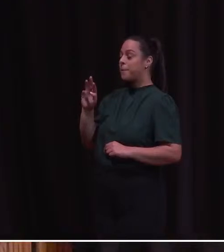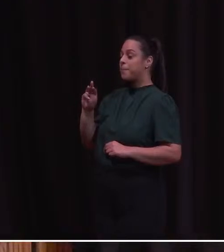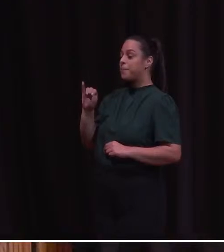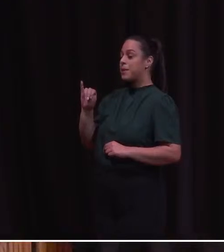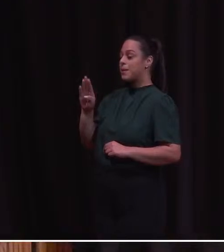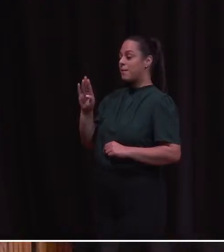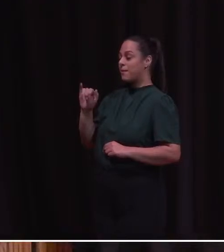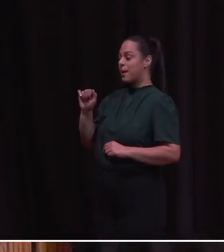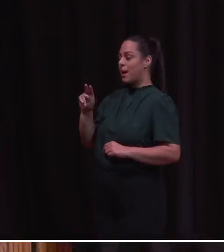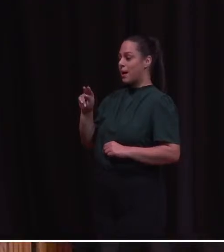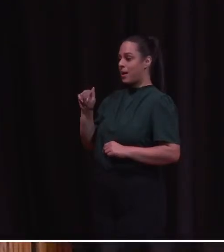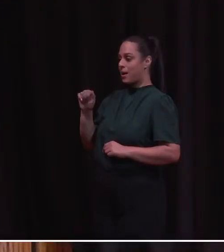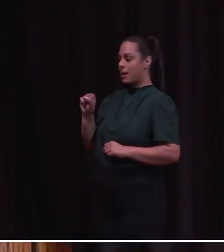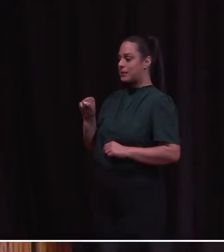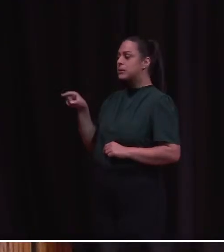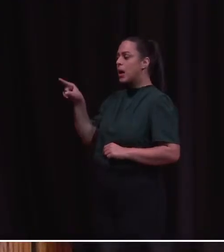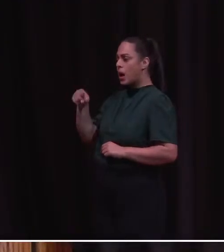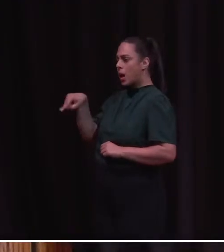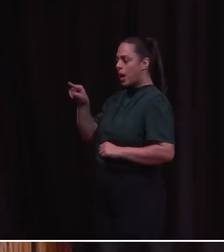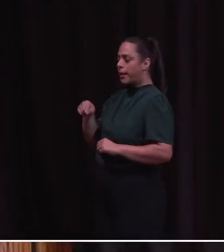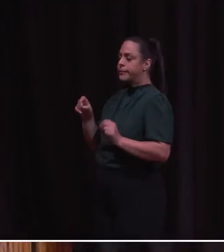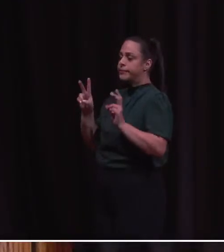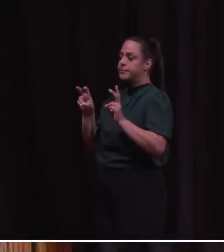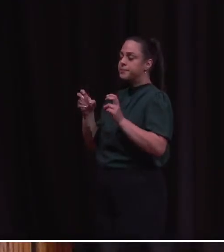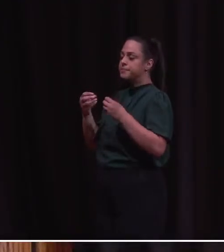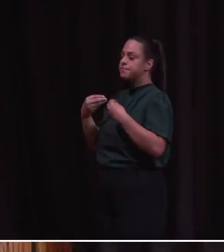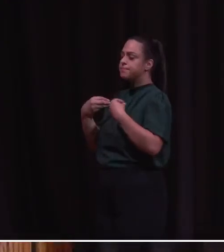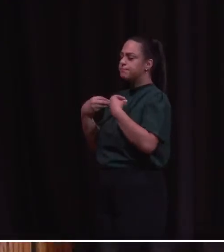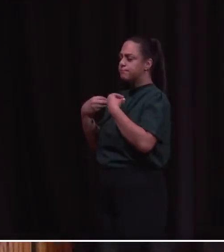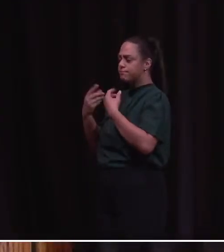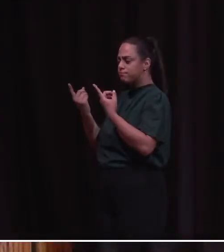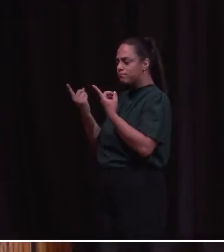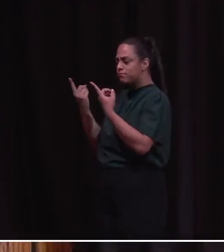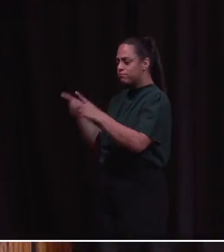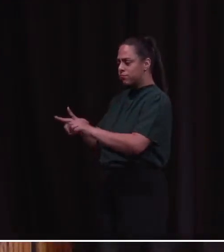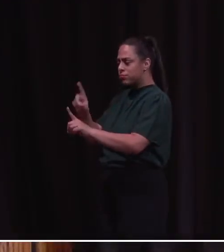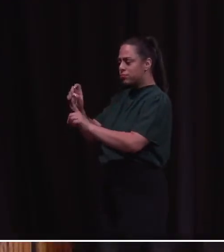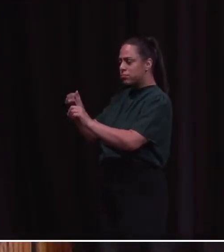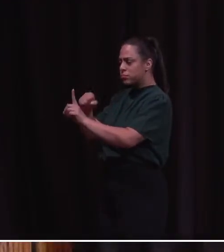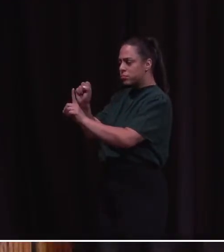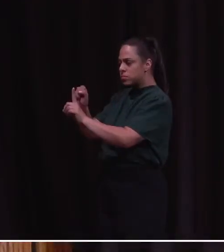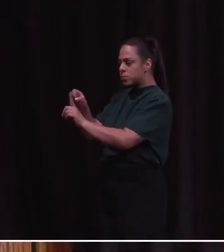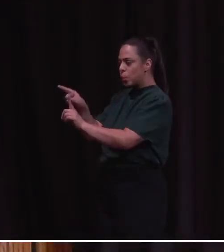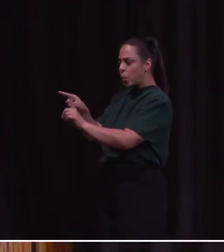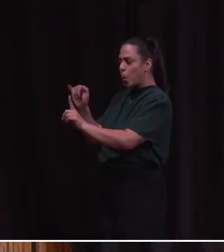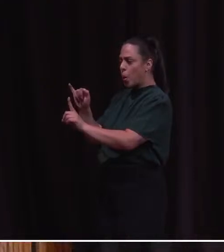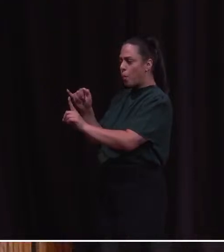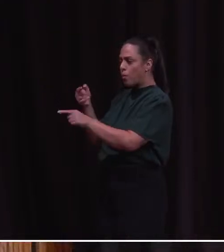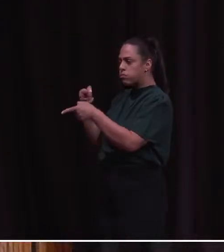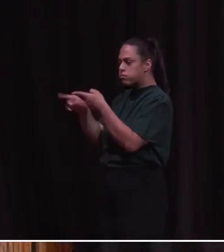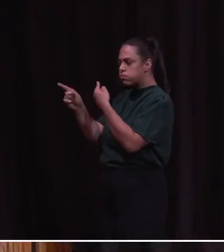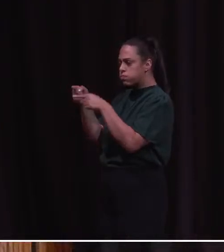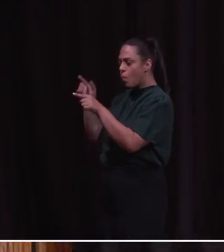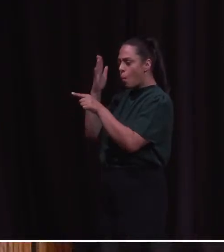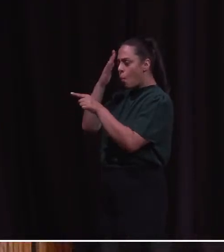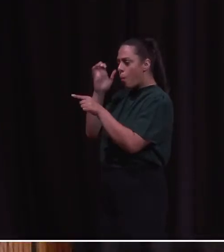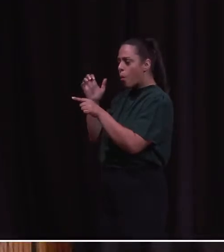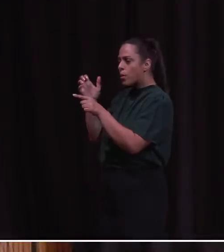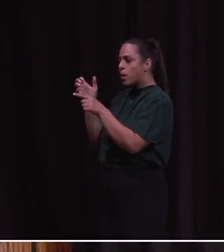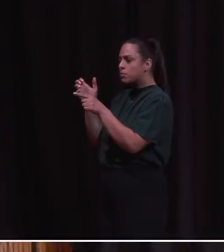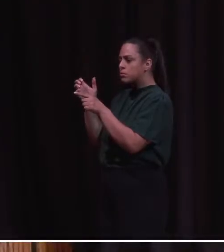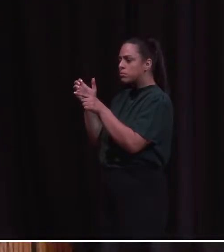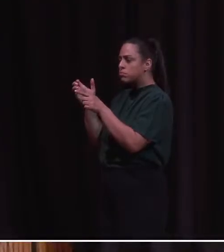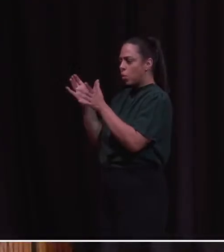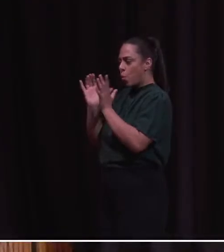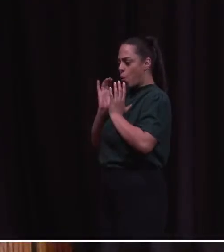having bodies that did not conform to the norms of the white supremacist gender system. Caster Semenya, the